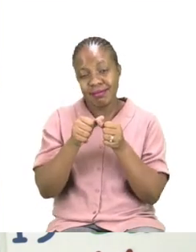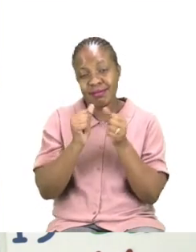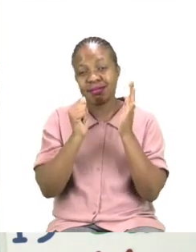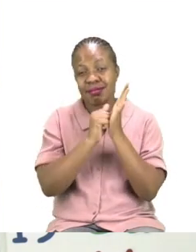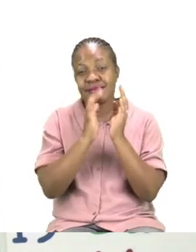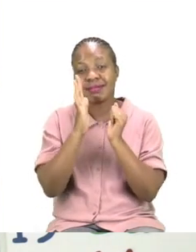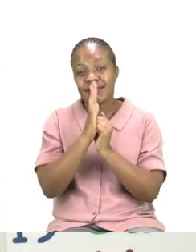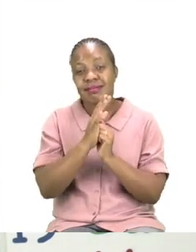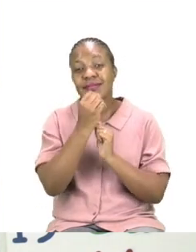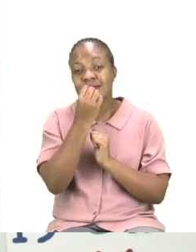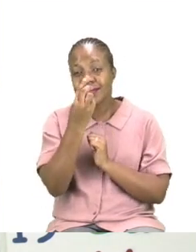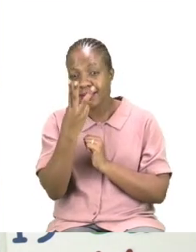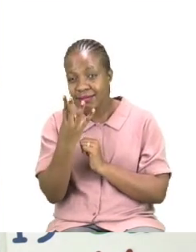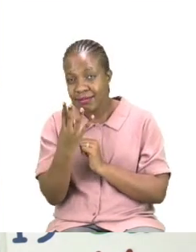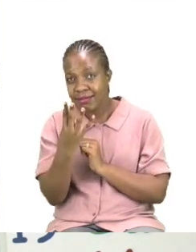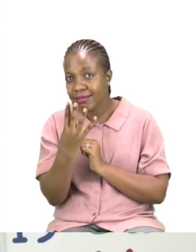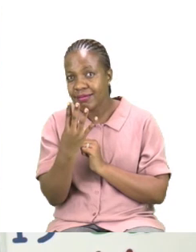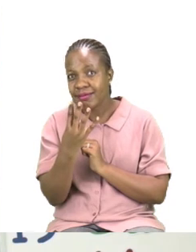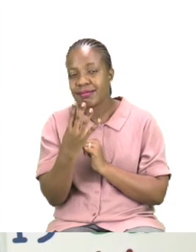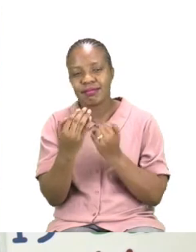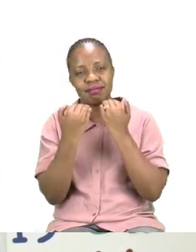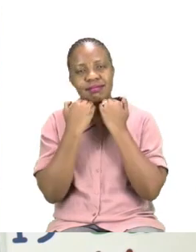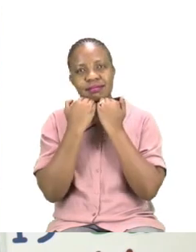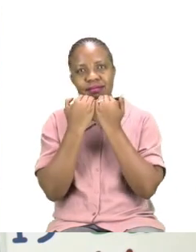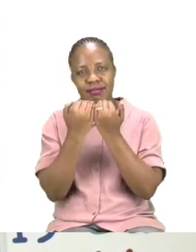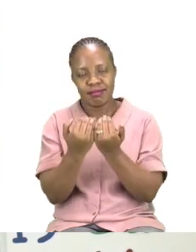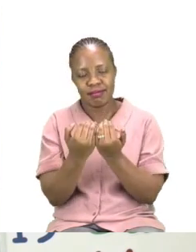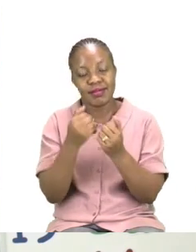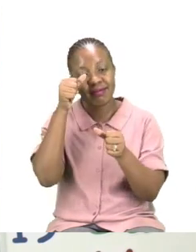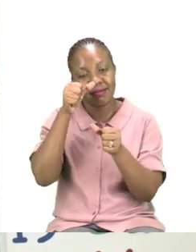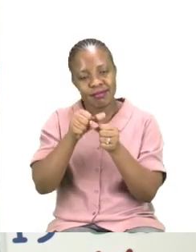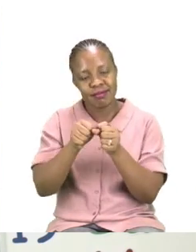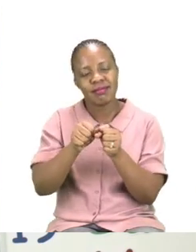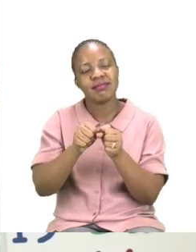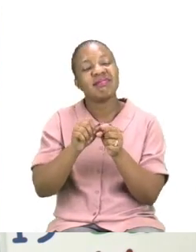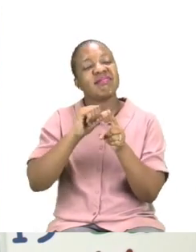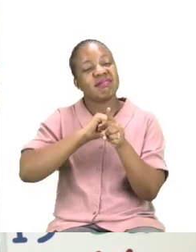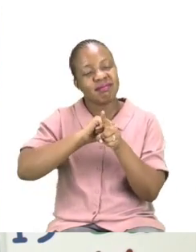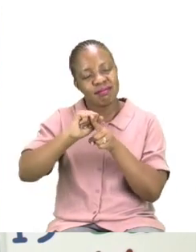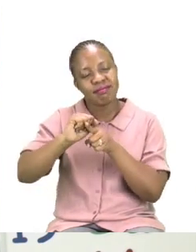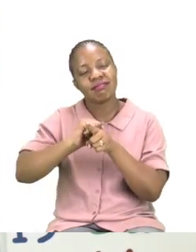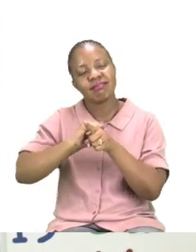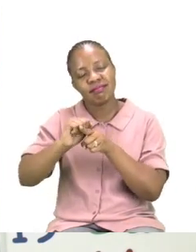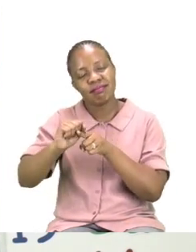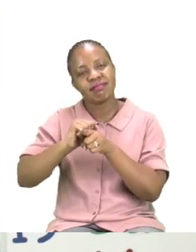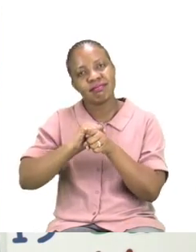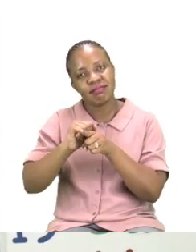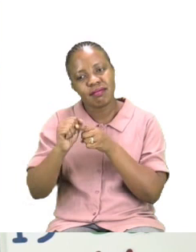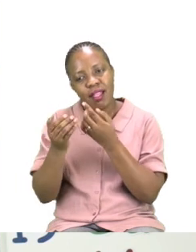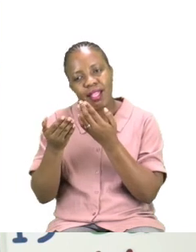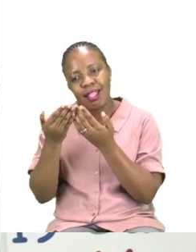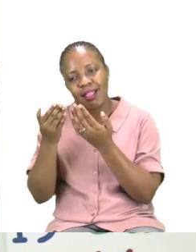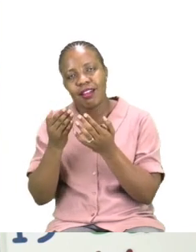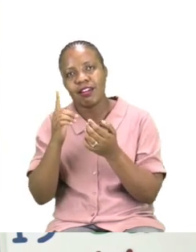so long we practice, practice, practice. Now that we have come to the end, it is very important